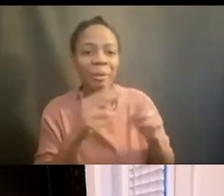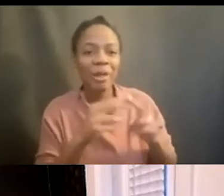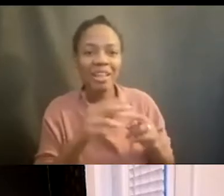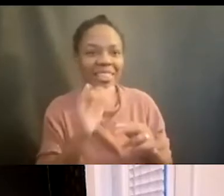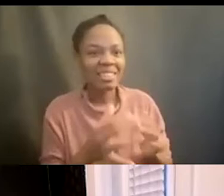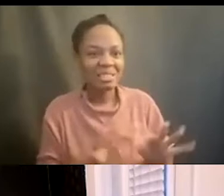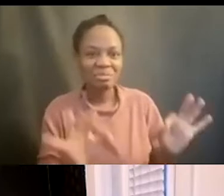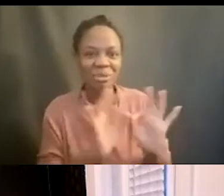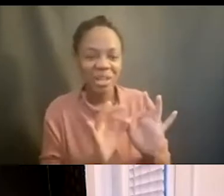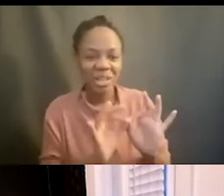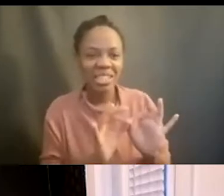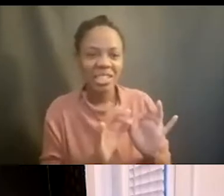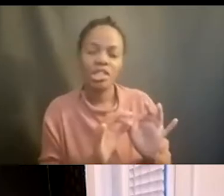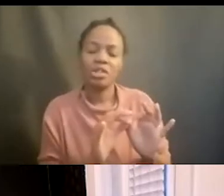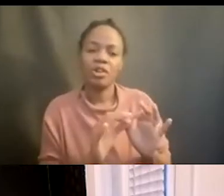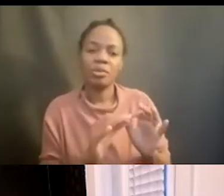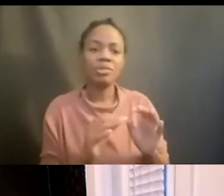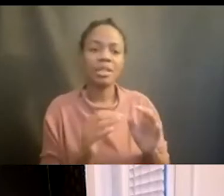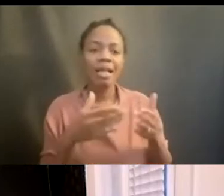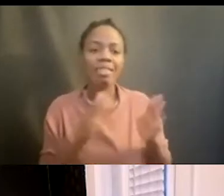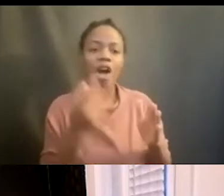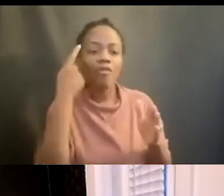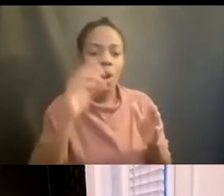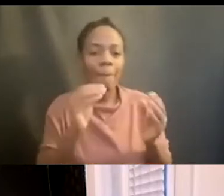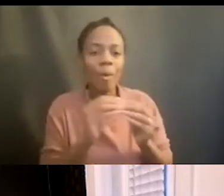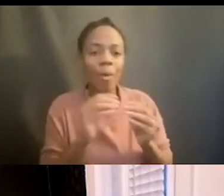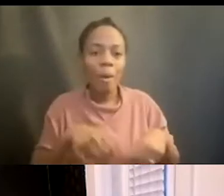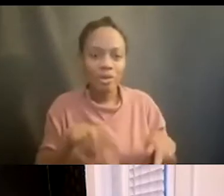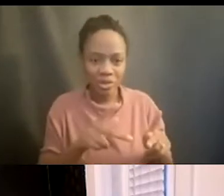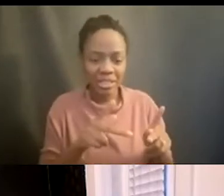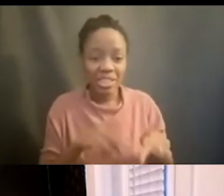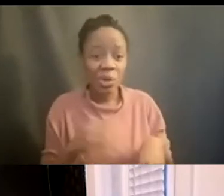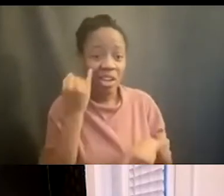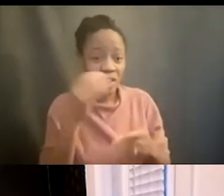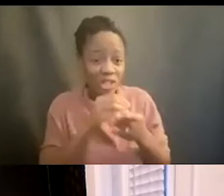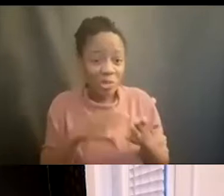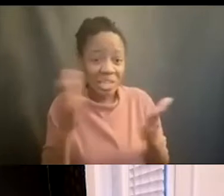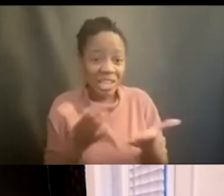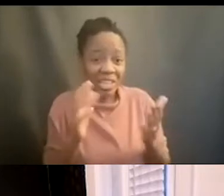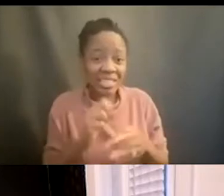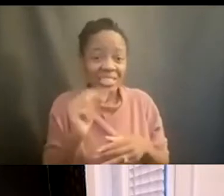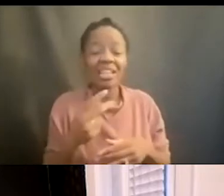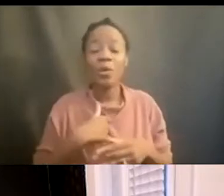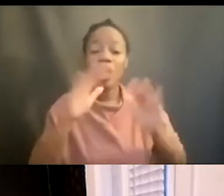of opening up opportunities, and the best way is getting involved. So that's really, if you're a student at CSUN, we really, really encourage you to get involved in some way, shape, or